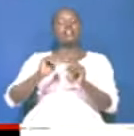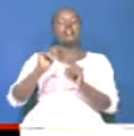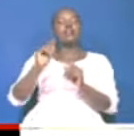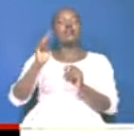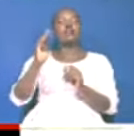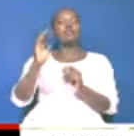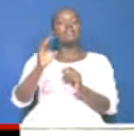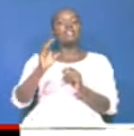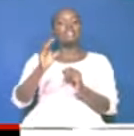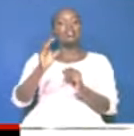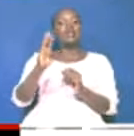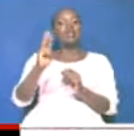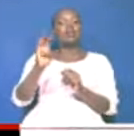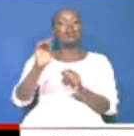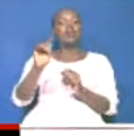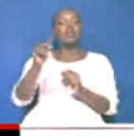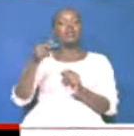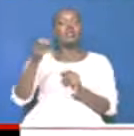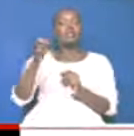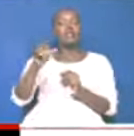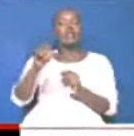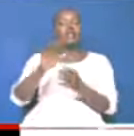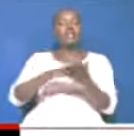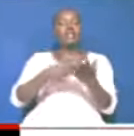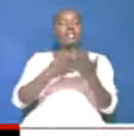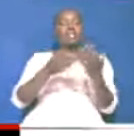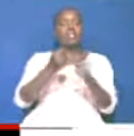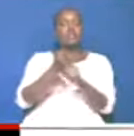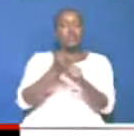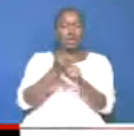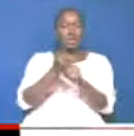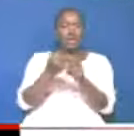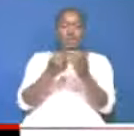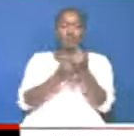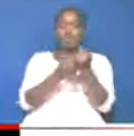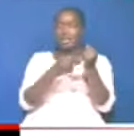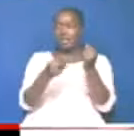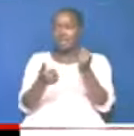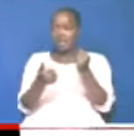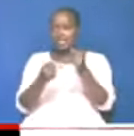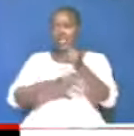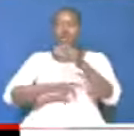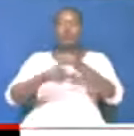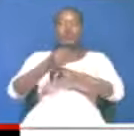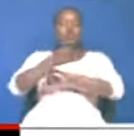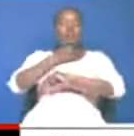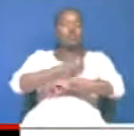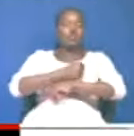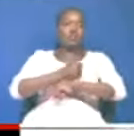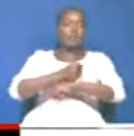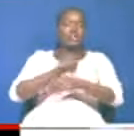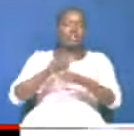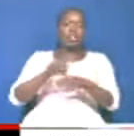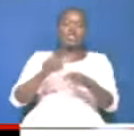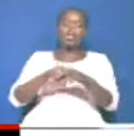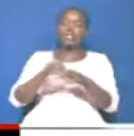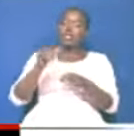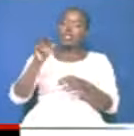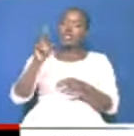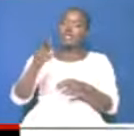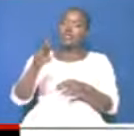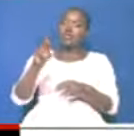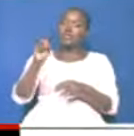Network and other partners made stopovers at several primary schools in Rusinga Island to enhance